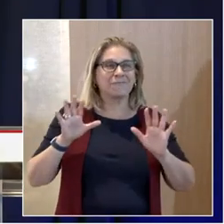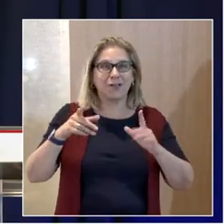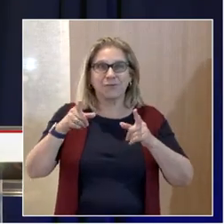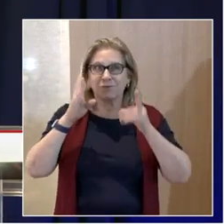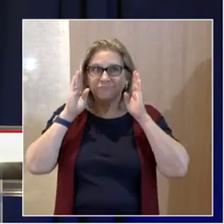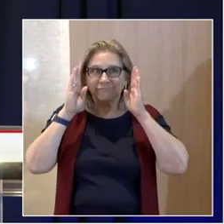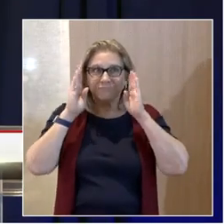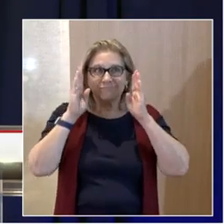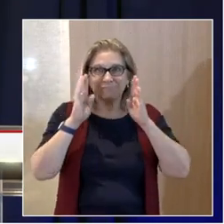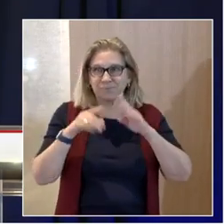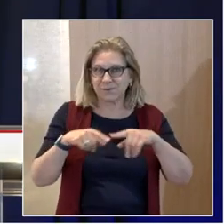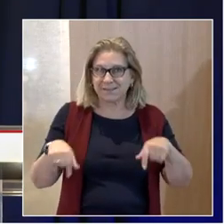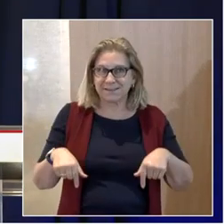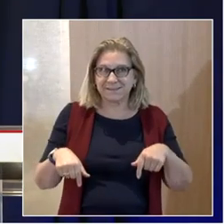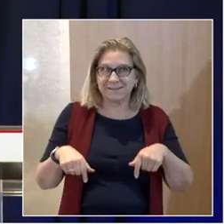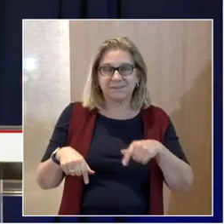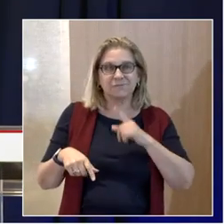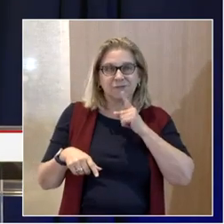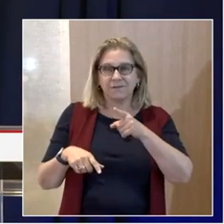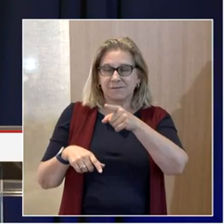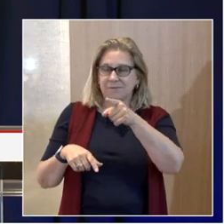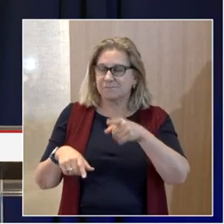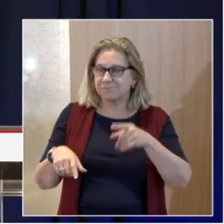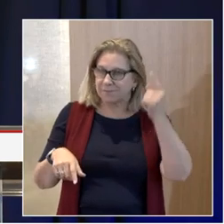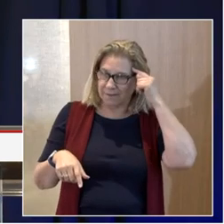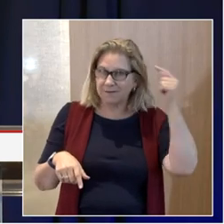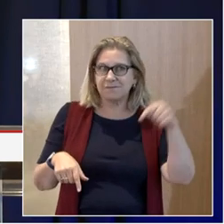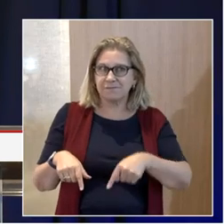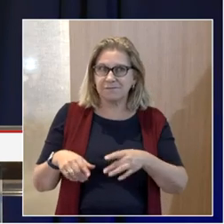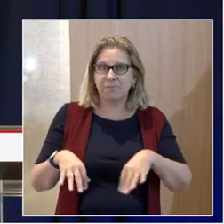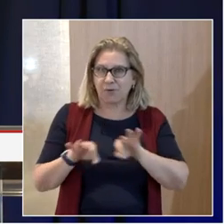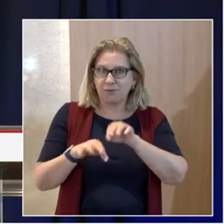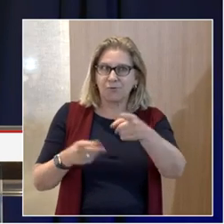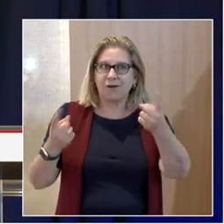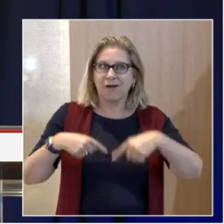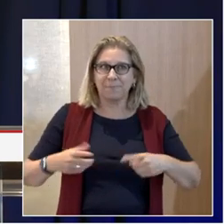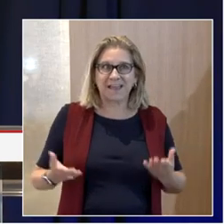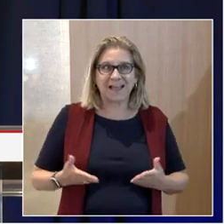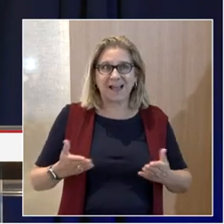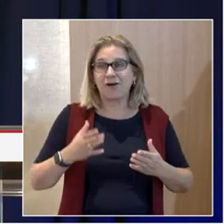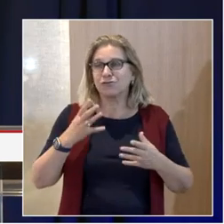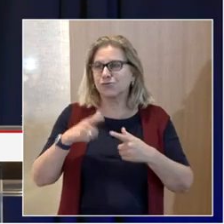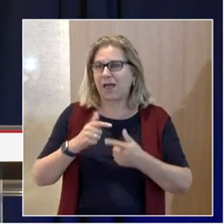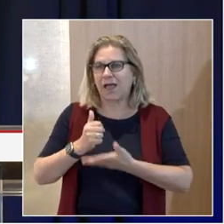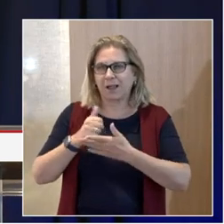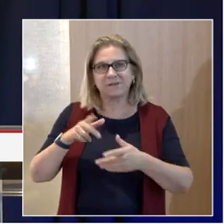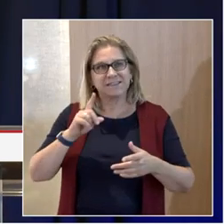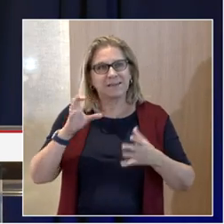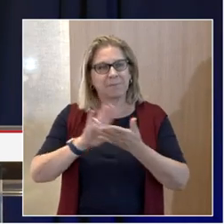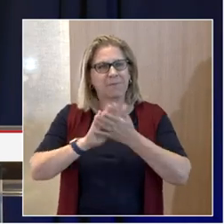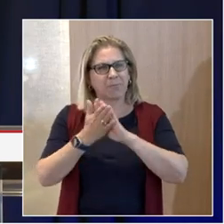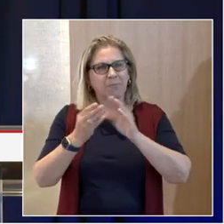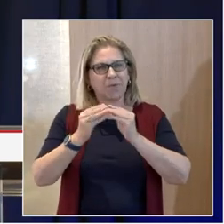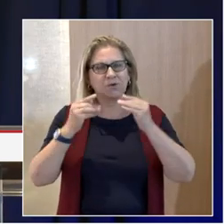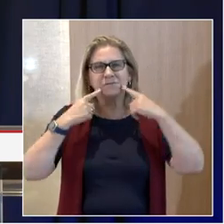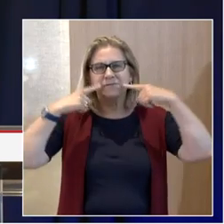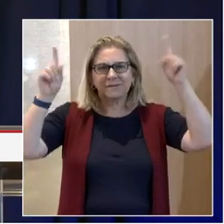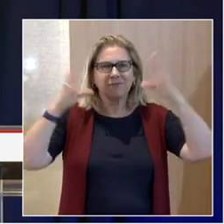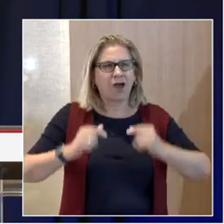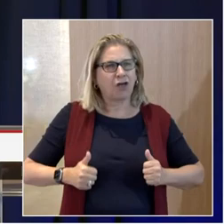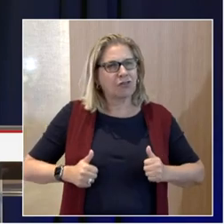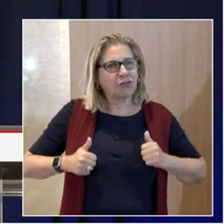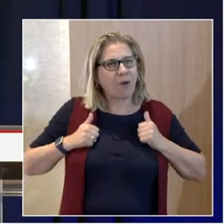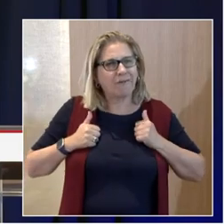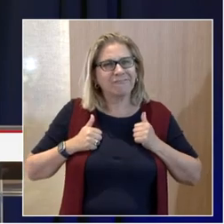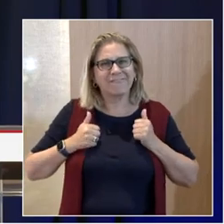again, a successful and thriving DC really does rely on a successful and thriving downtown. And I'm